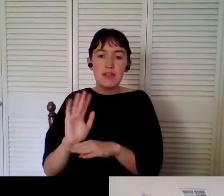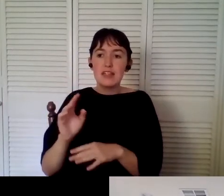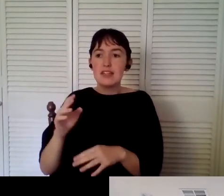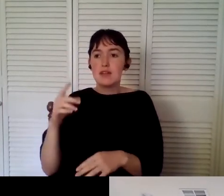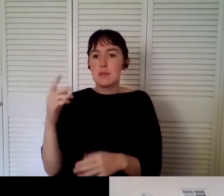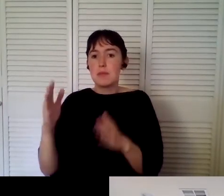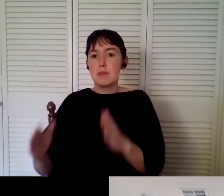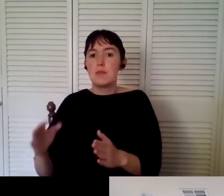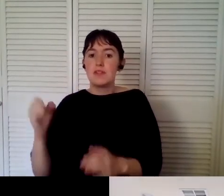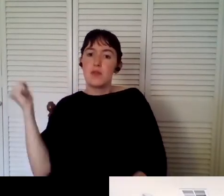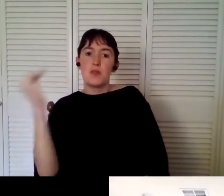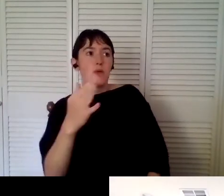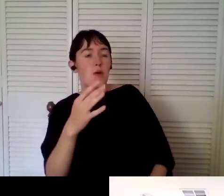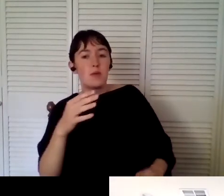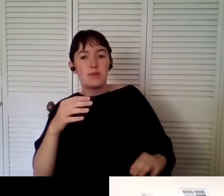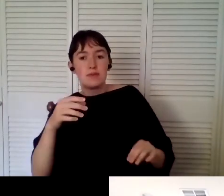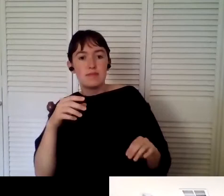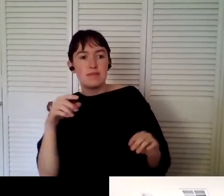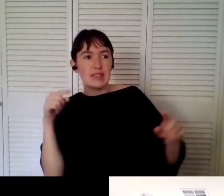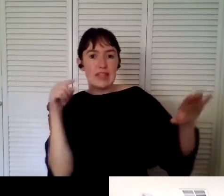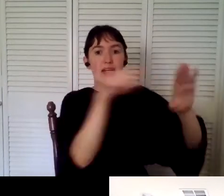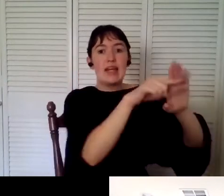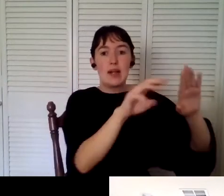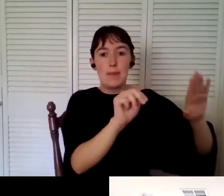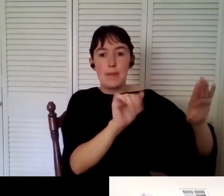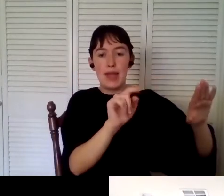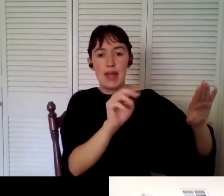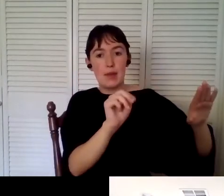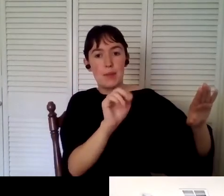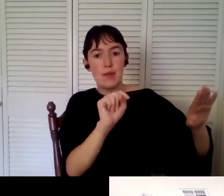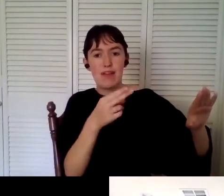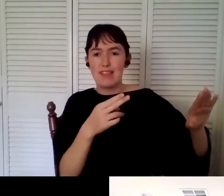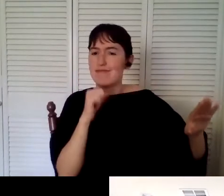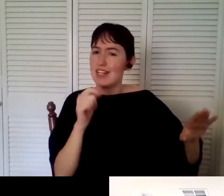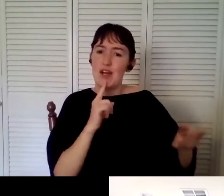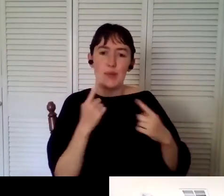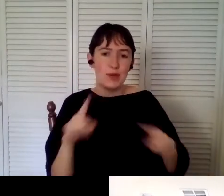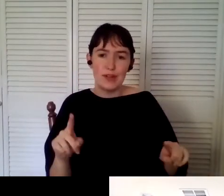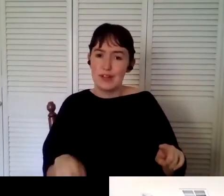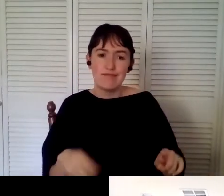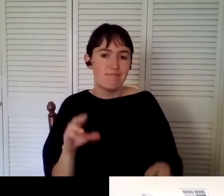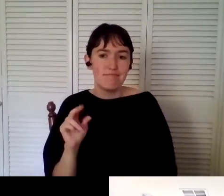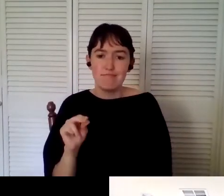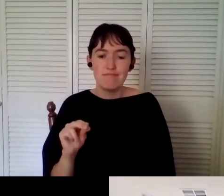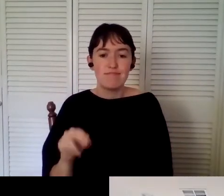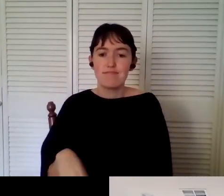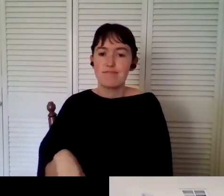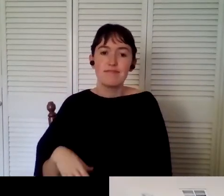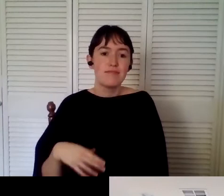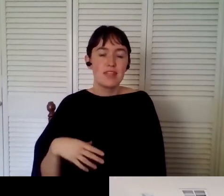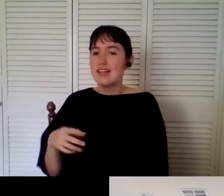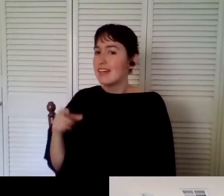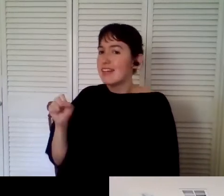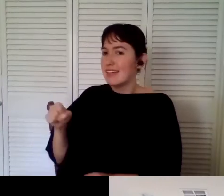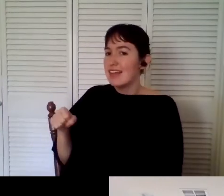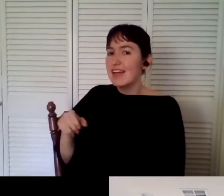about throwing spears, I think of Brad Pitt immediately in Troy, just like throwing sticks. It's just not happening. Shoulder, it's not built to